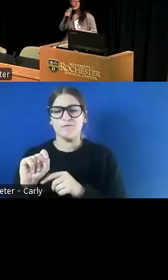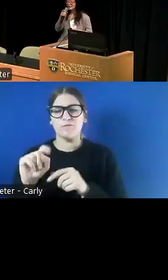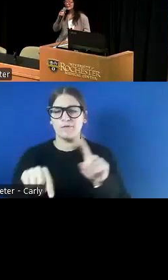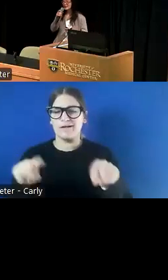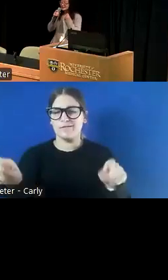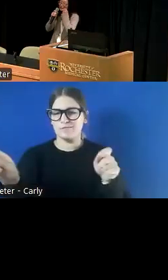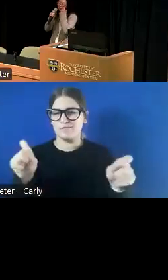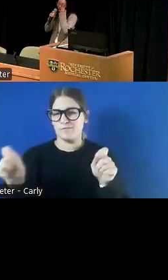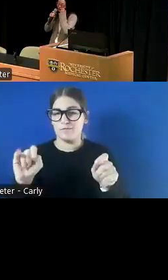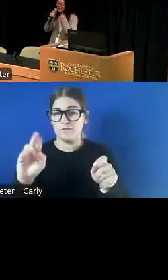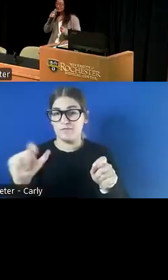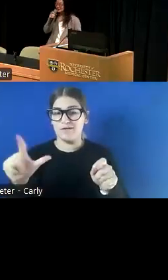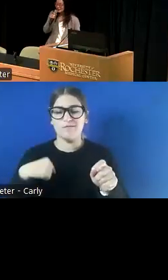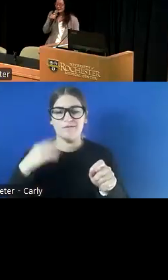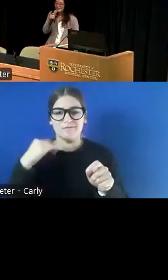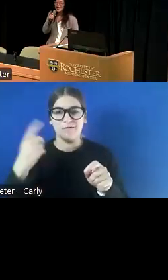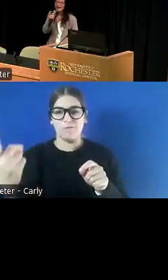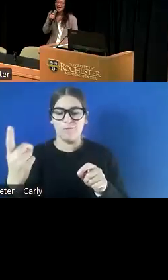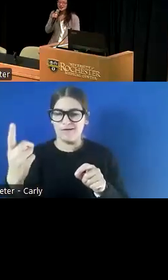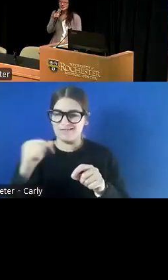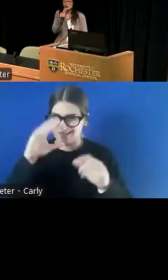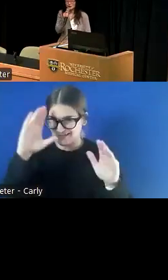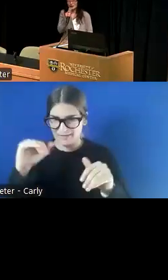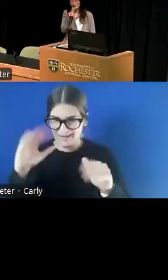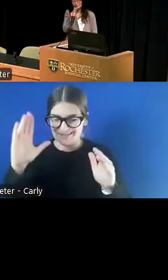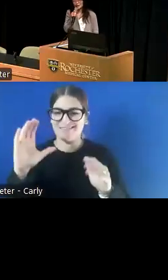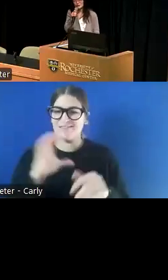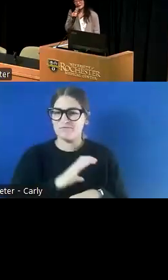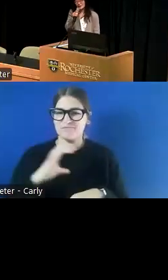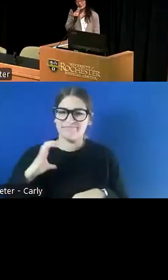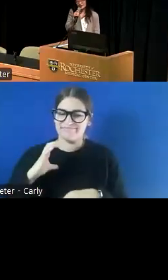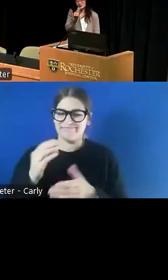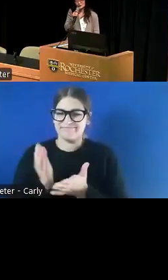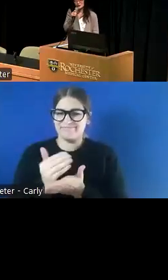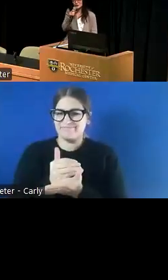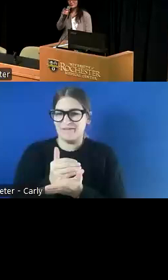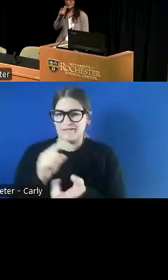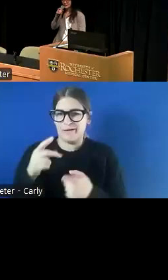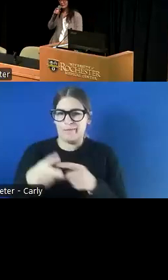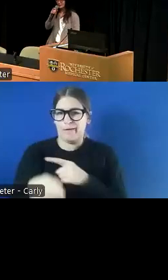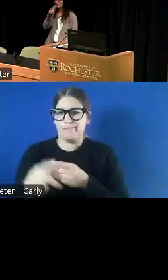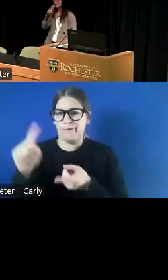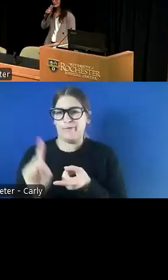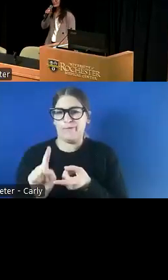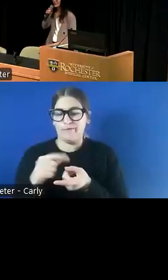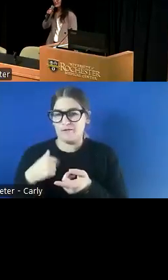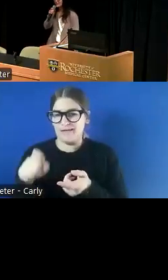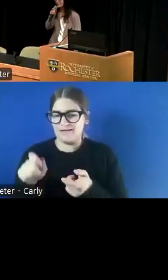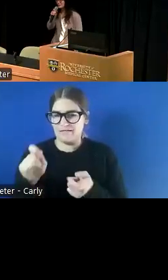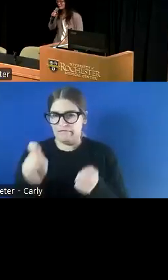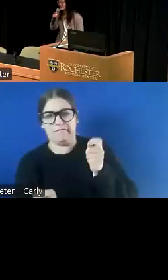an unexpected congressional budget cut. And so we had to pivot to use the remaining funds